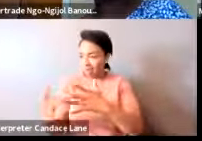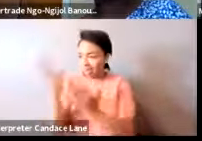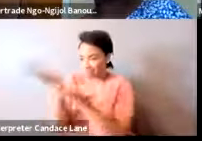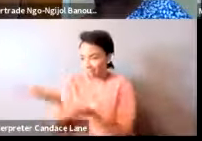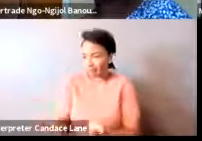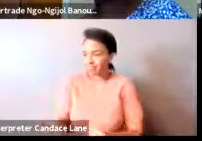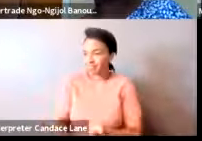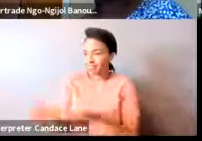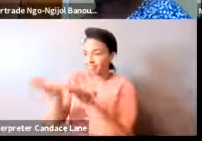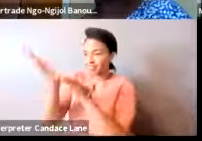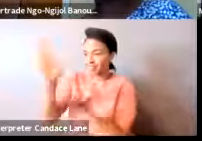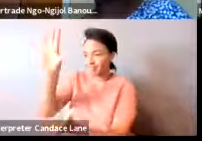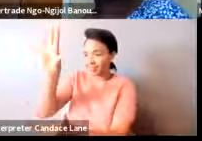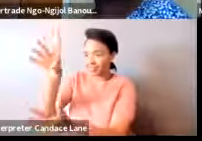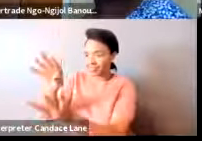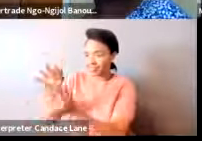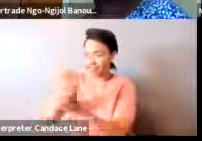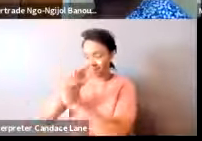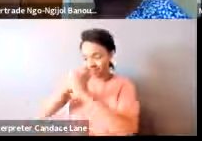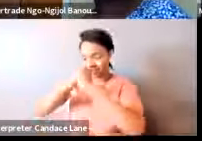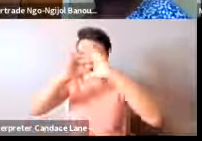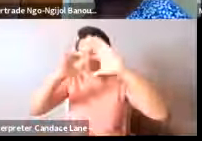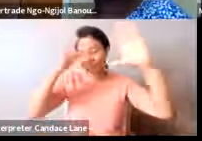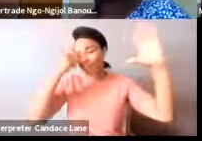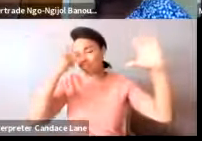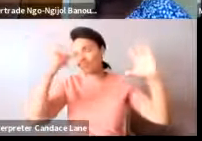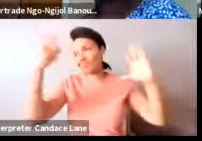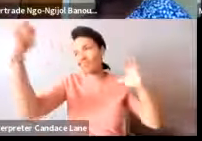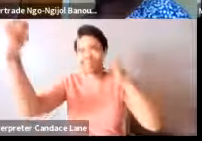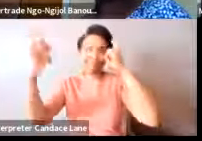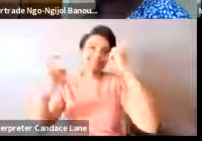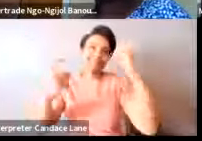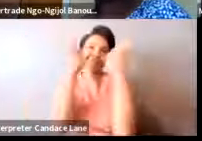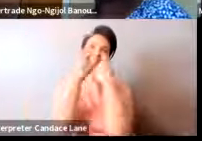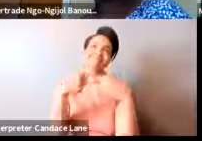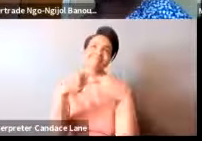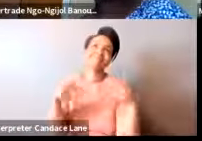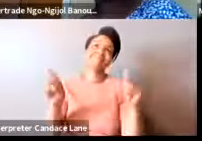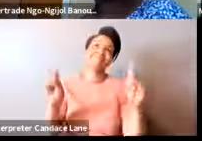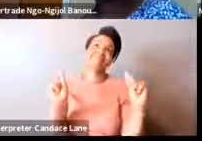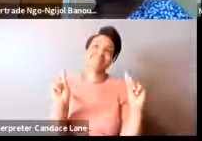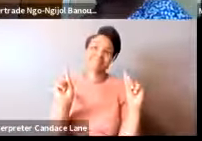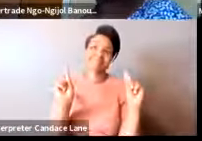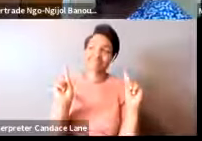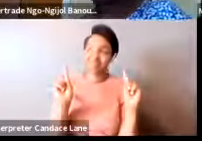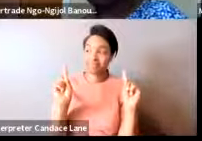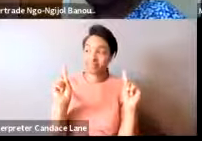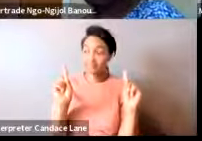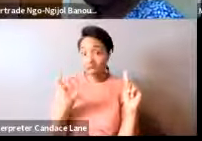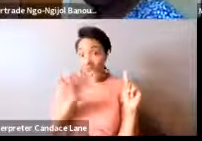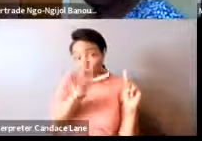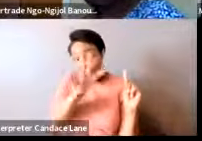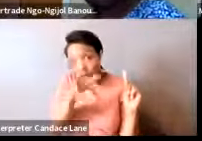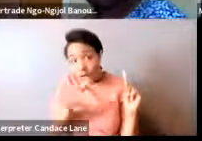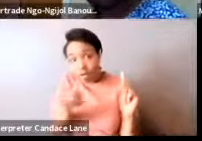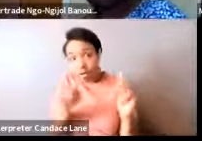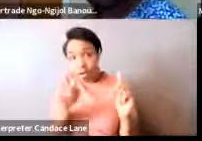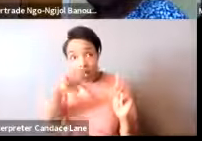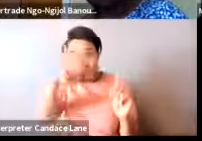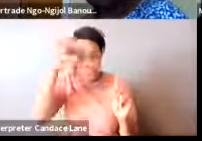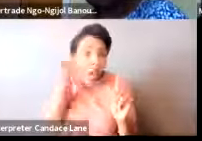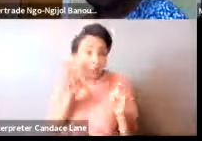true, true love on wings of poetry, roaring African savanna lions lying peacefully with